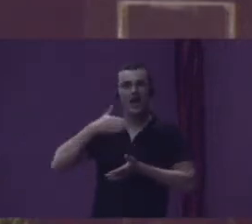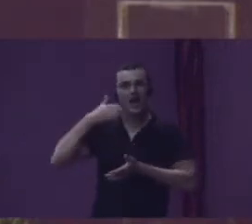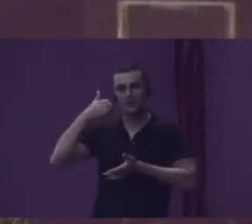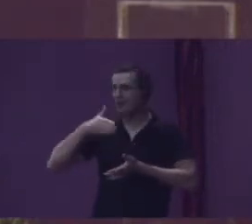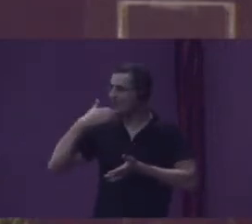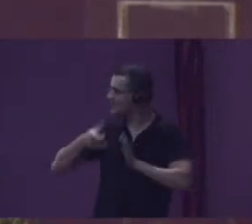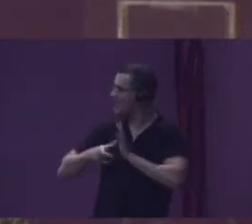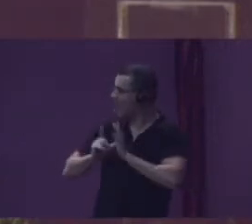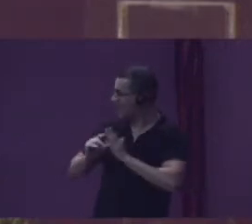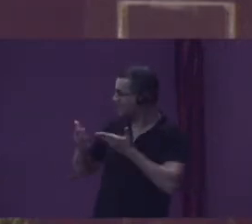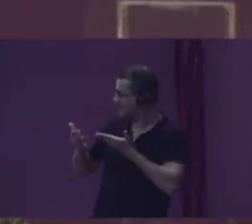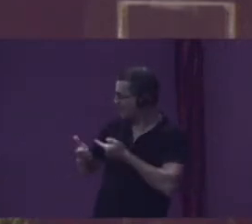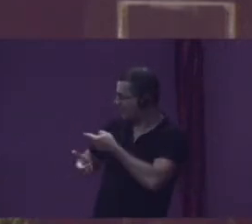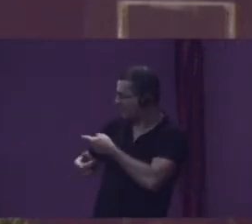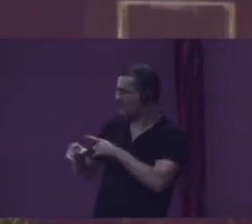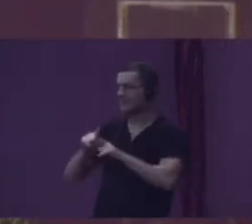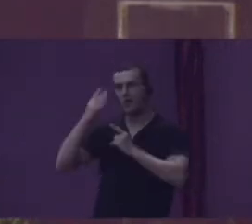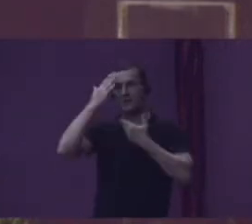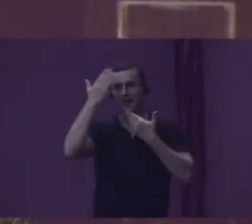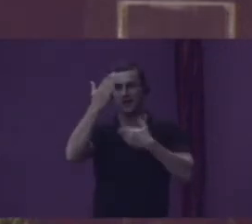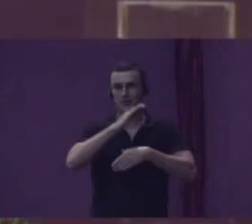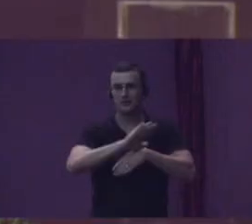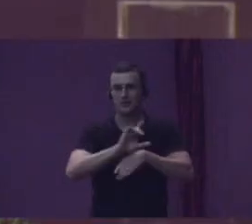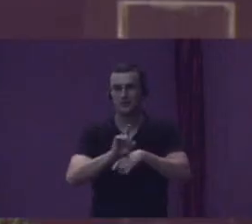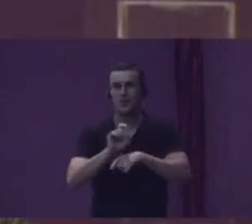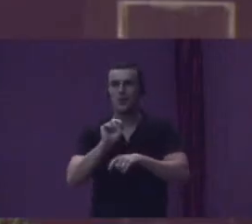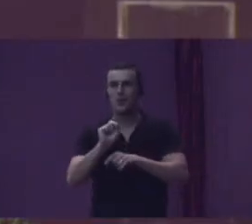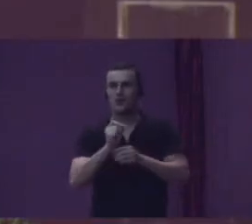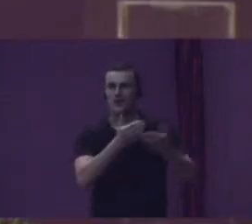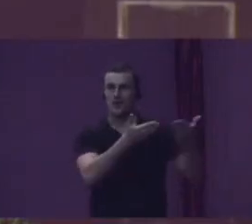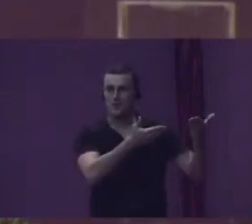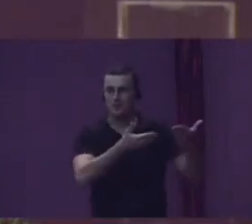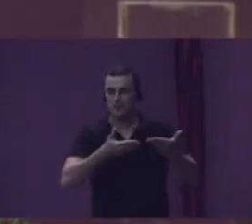who invited me here to participate with you all.